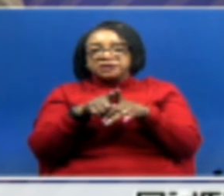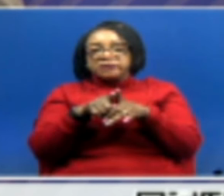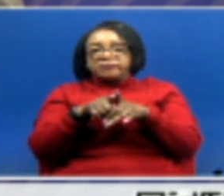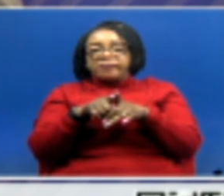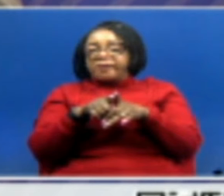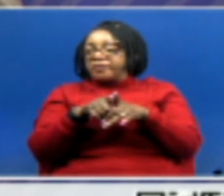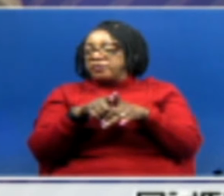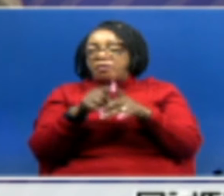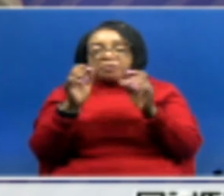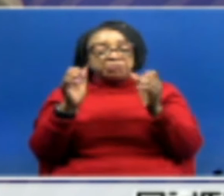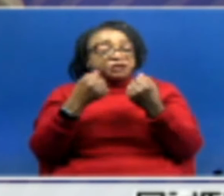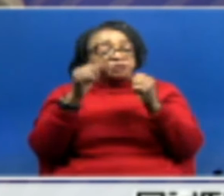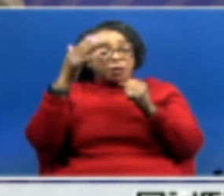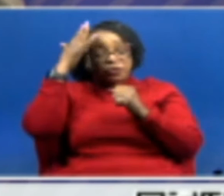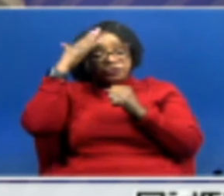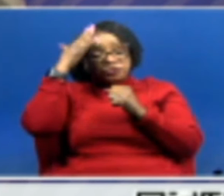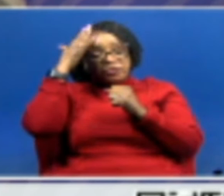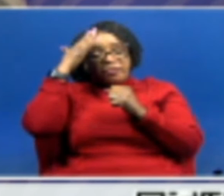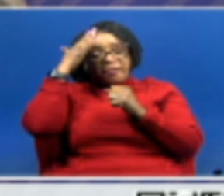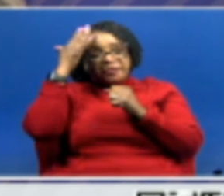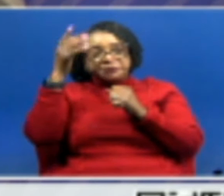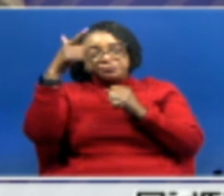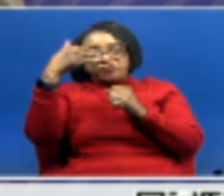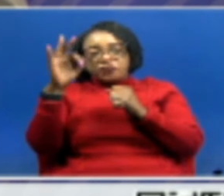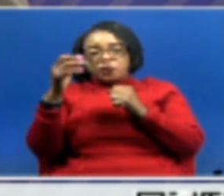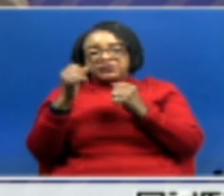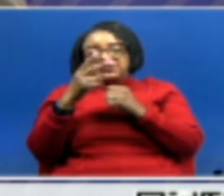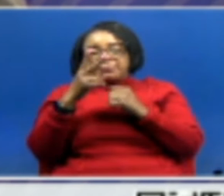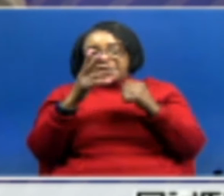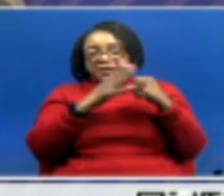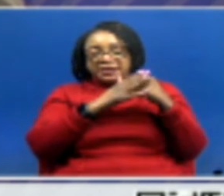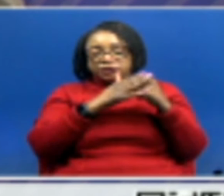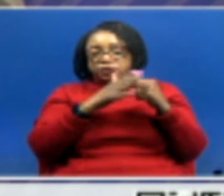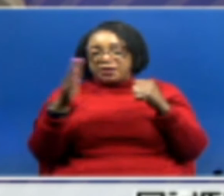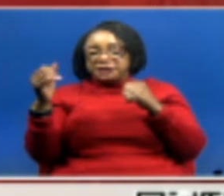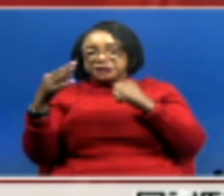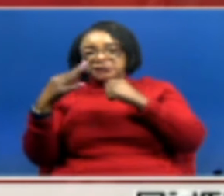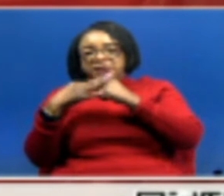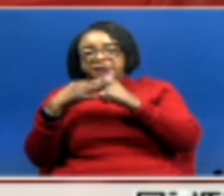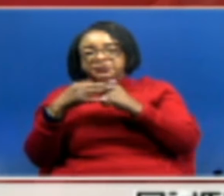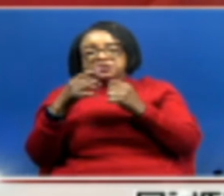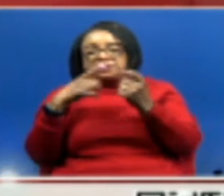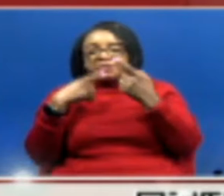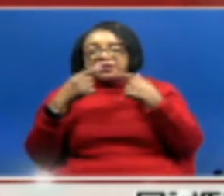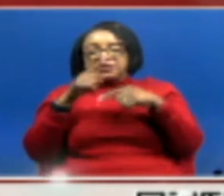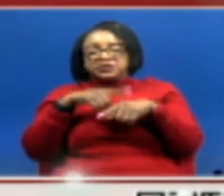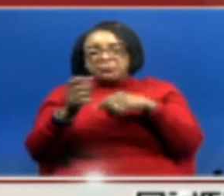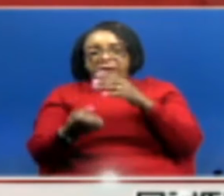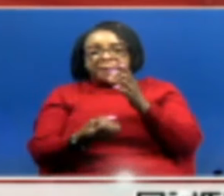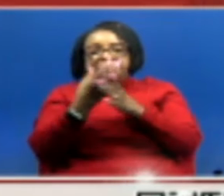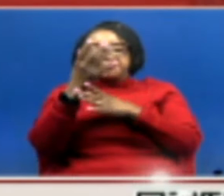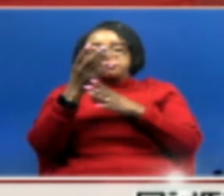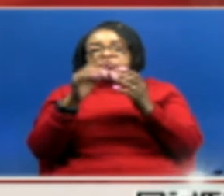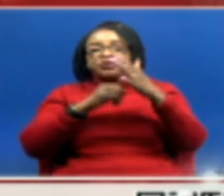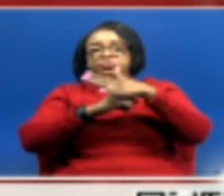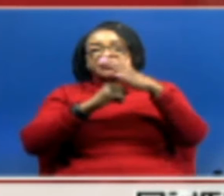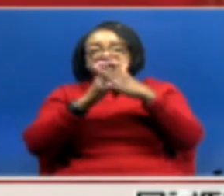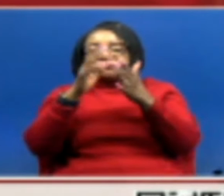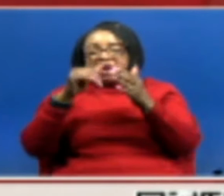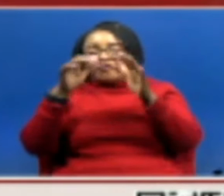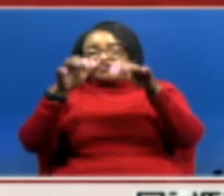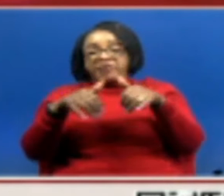unpredictable ahead of the race slated for December 9th to 18th. Speaking during the unveiling of his sponsorship for the rally by Farmers Choice